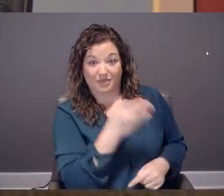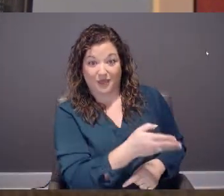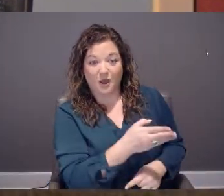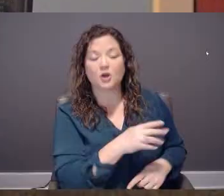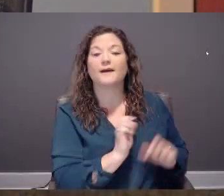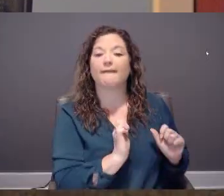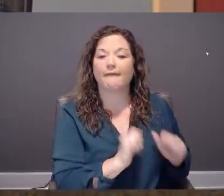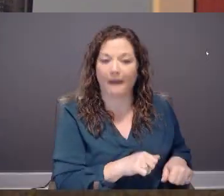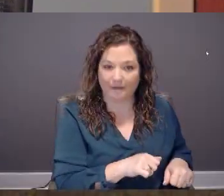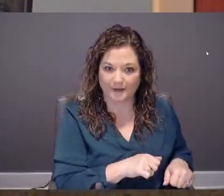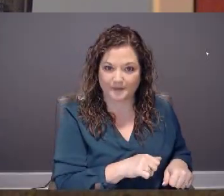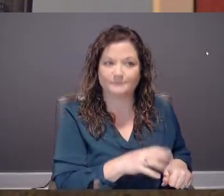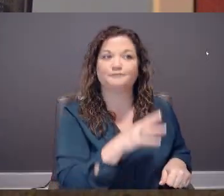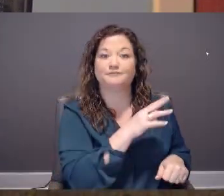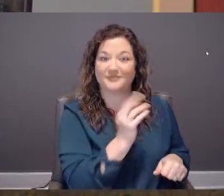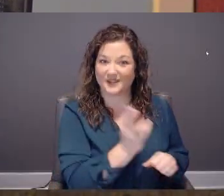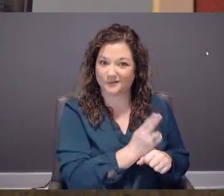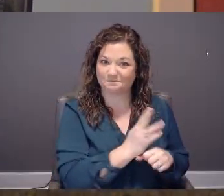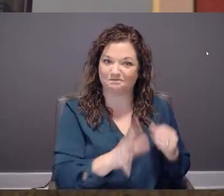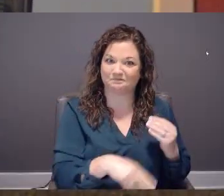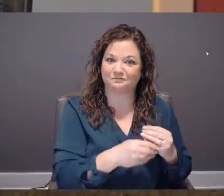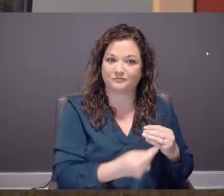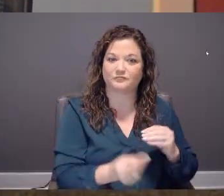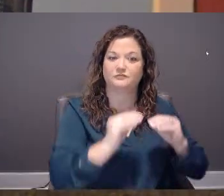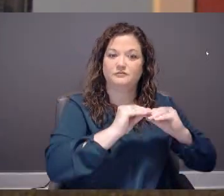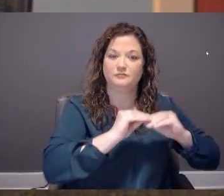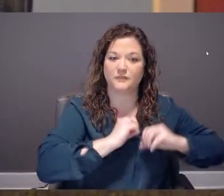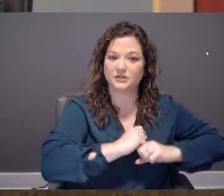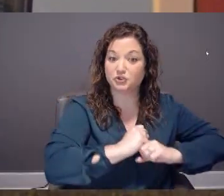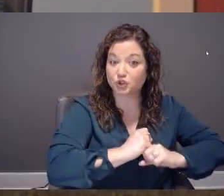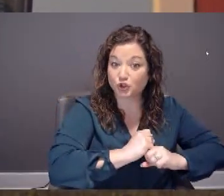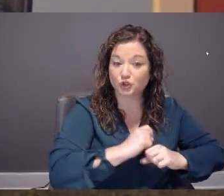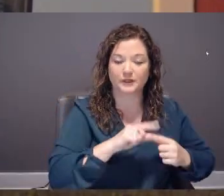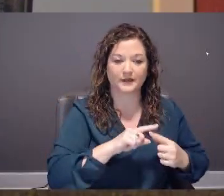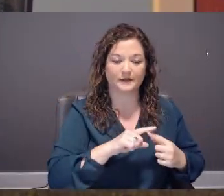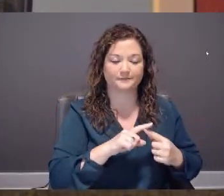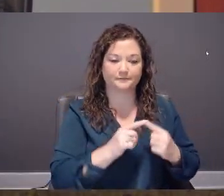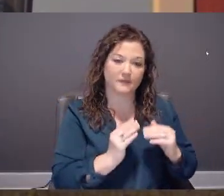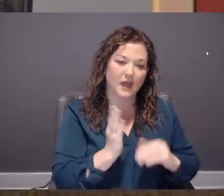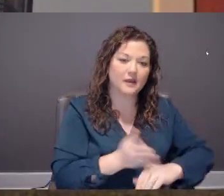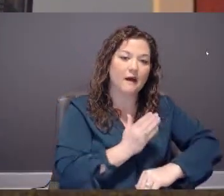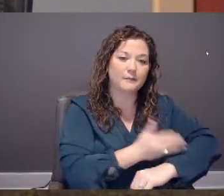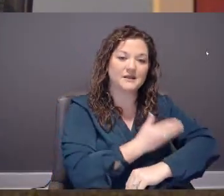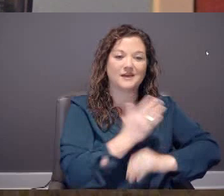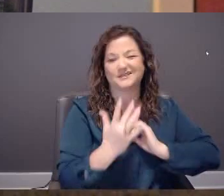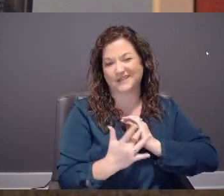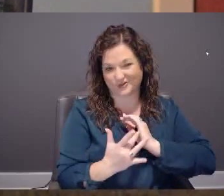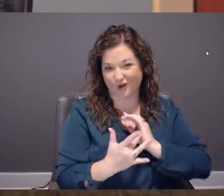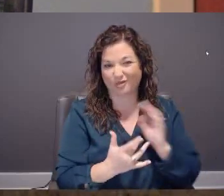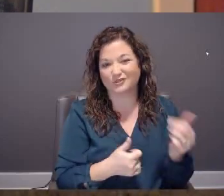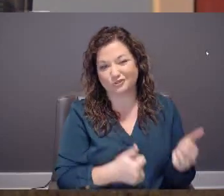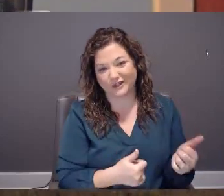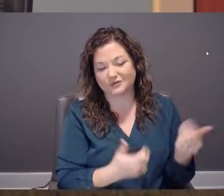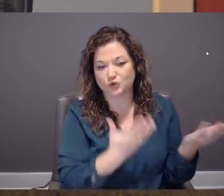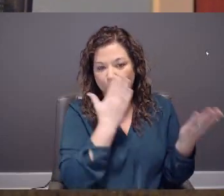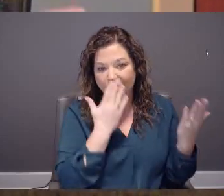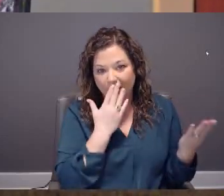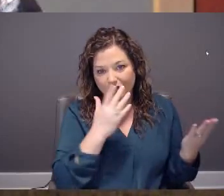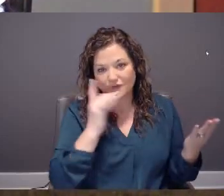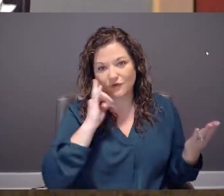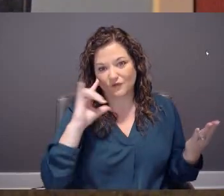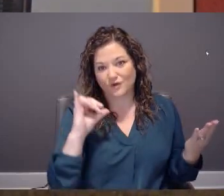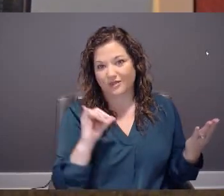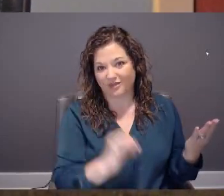will happen with updated security measures and updated technology measures. And so I'm thankful that we had